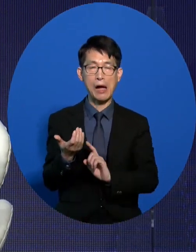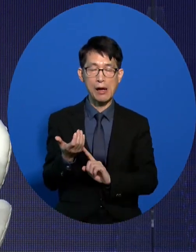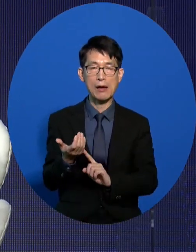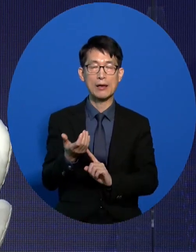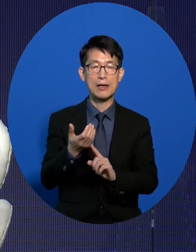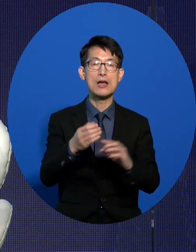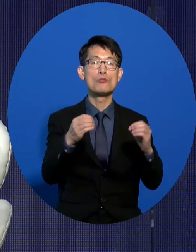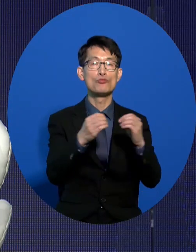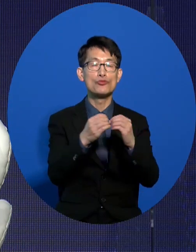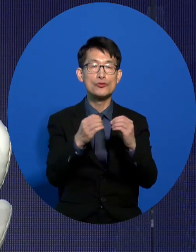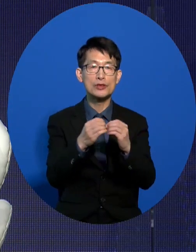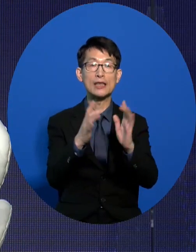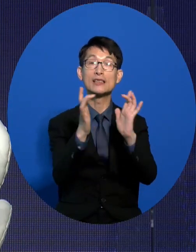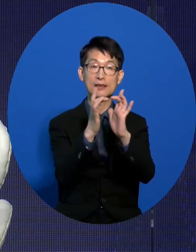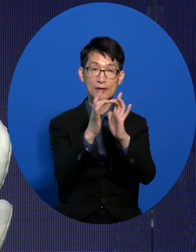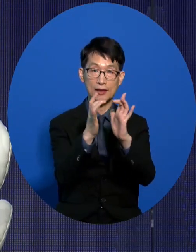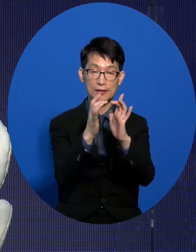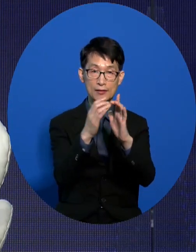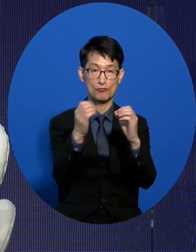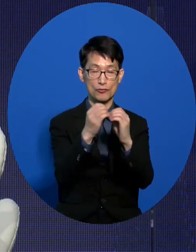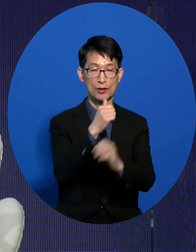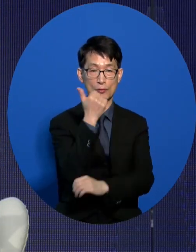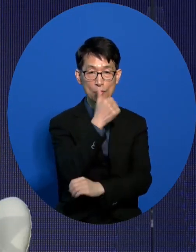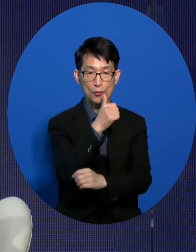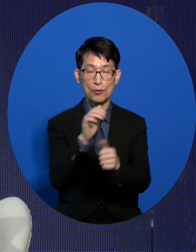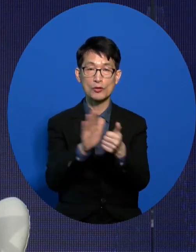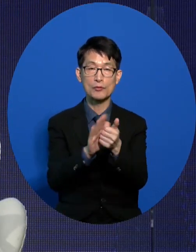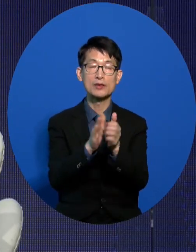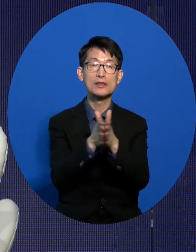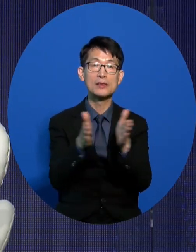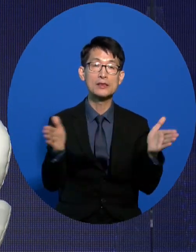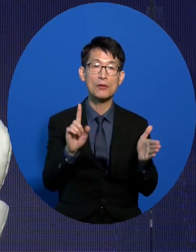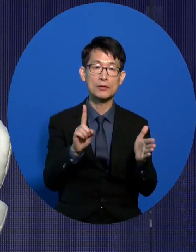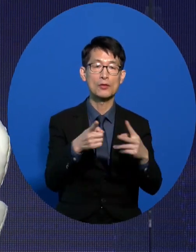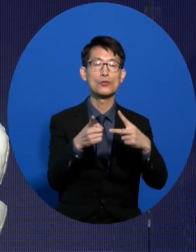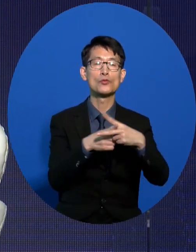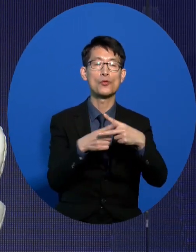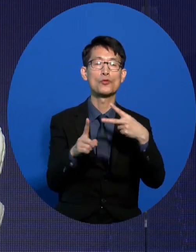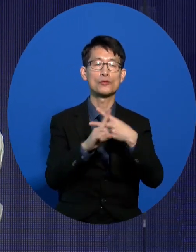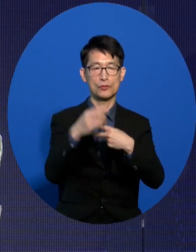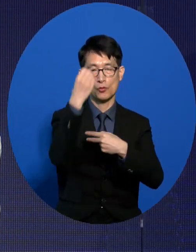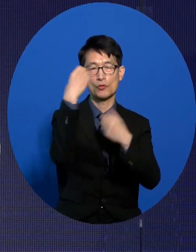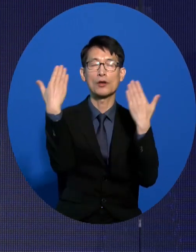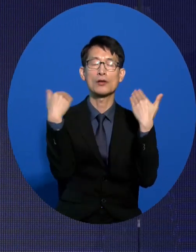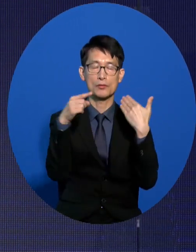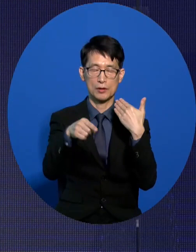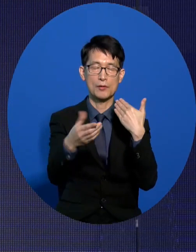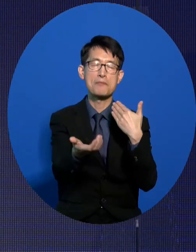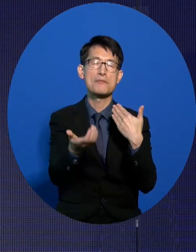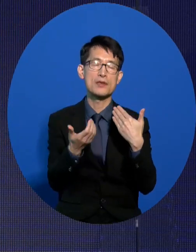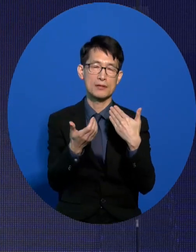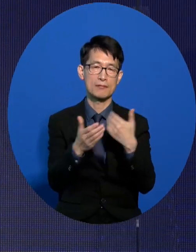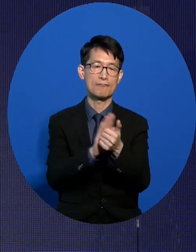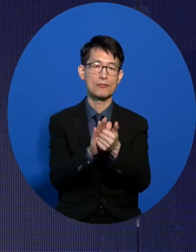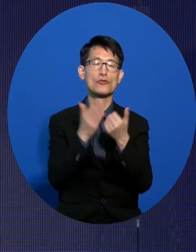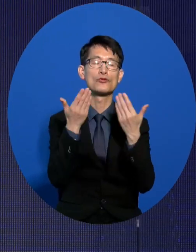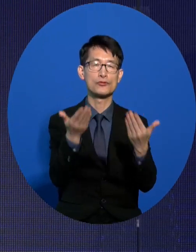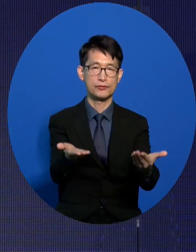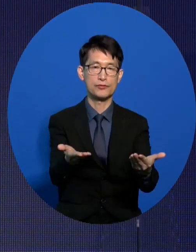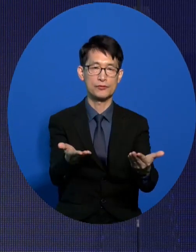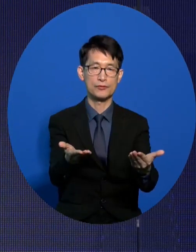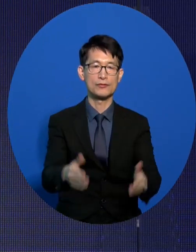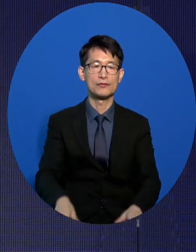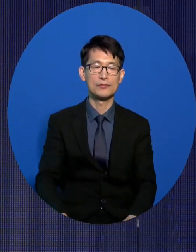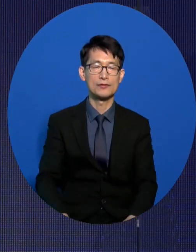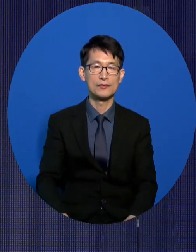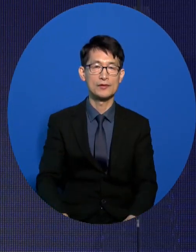COVID, AUD was already providing remote text translation in elementary, middle, and high schools. And based